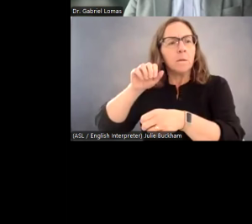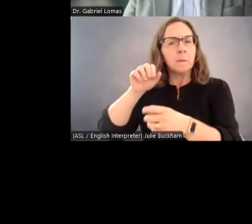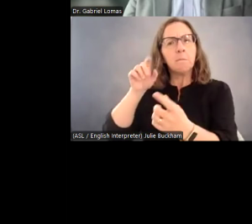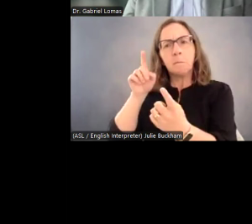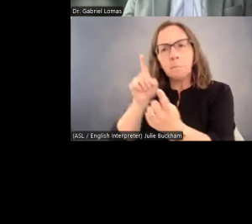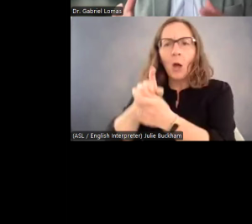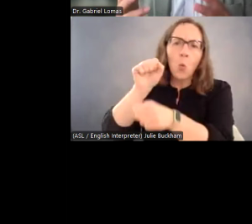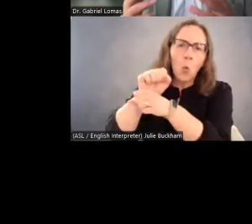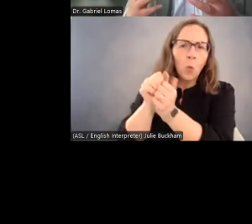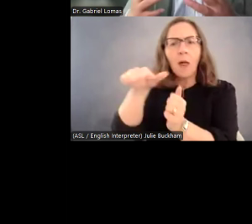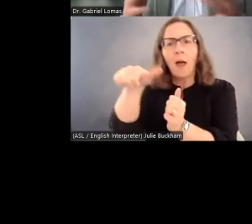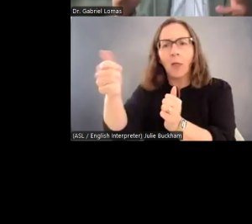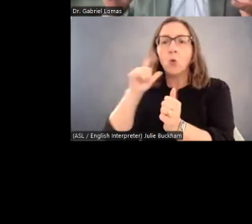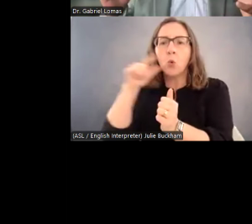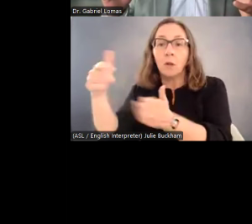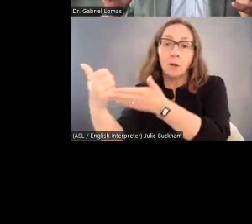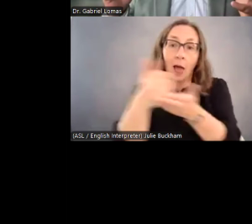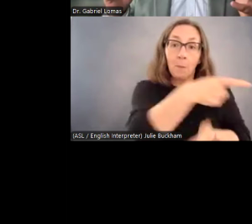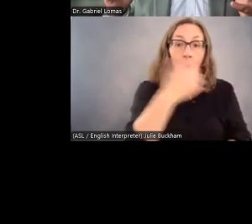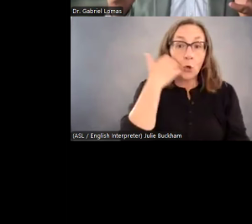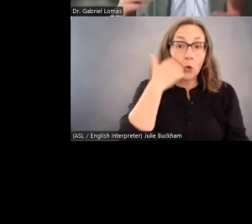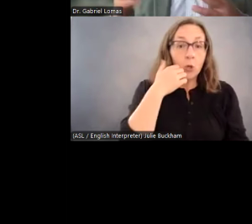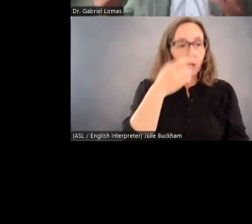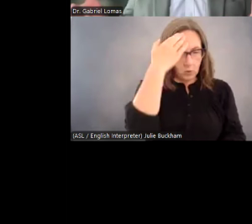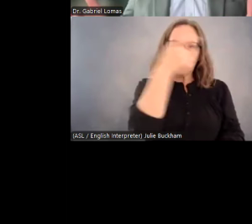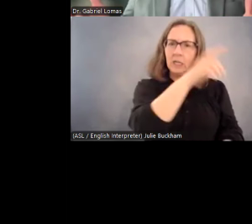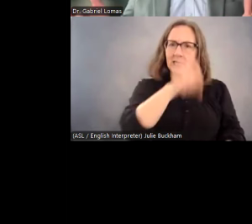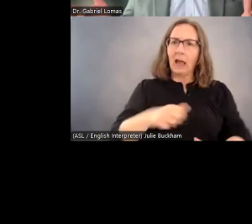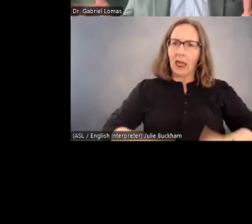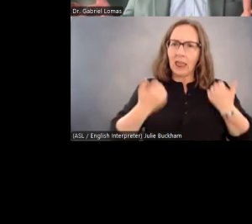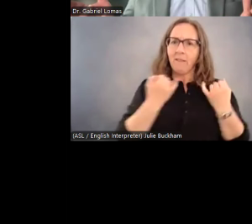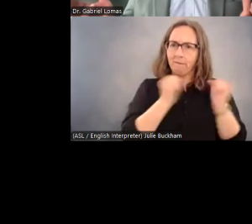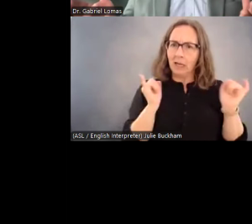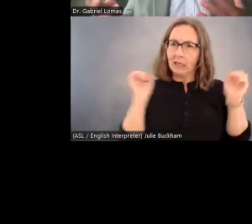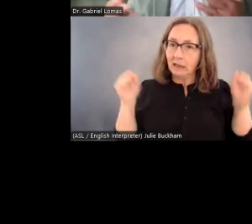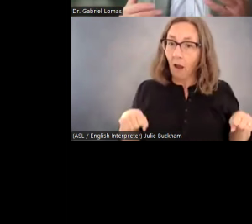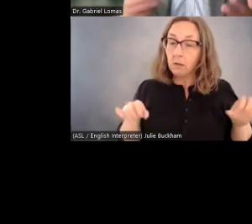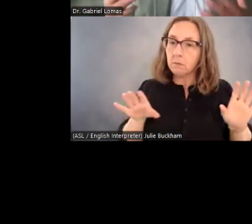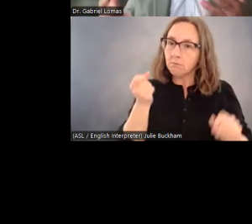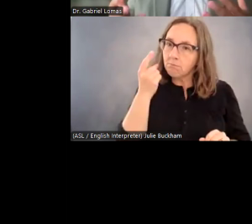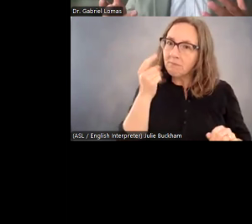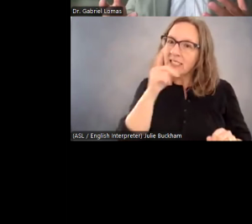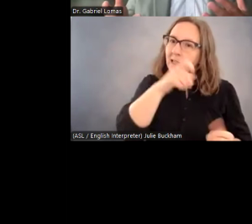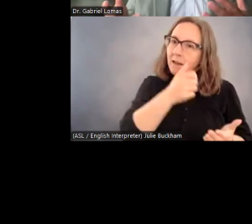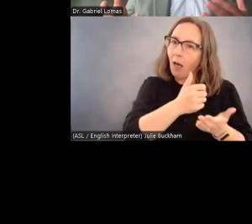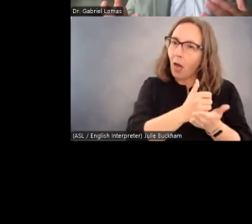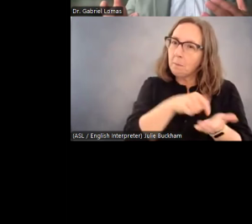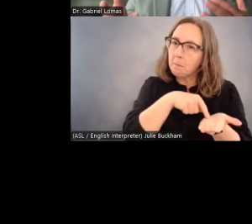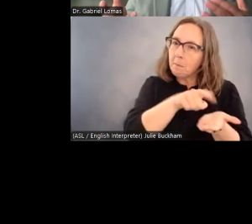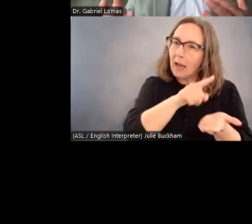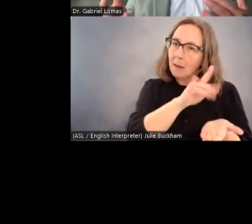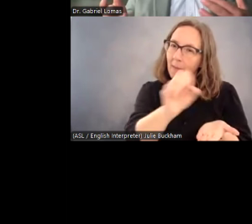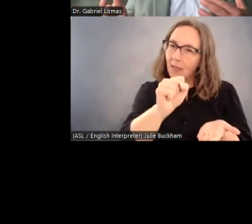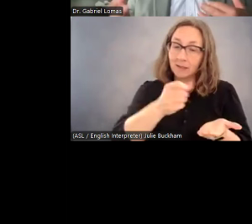basis, and we know that even though Michelle can live independently, she needs help paying her bills. She needs a little bit of help managing her